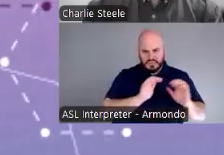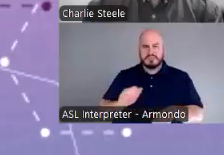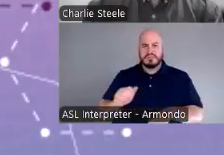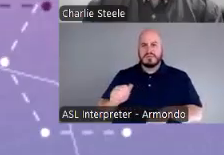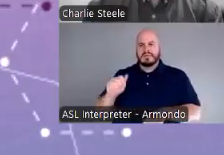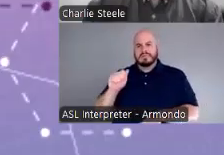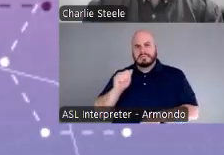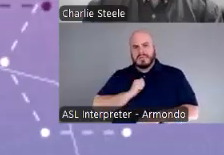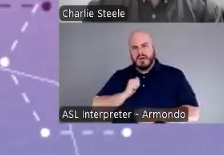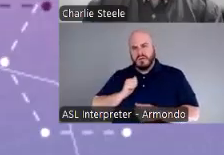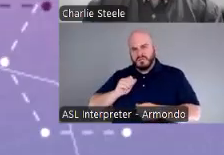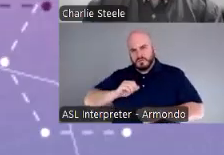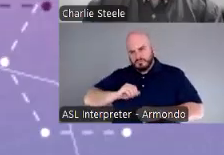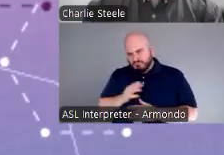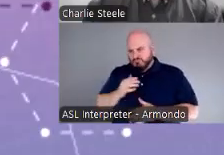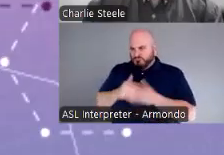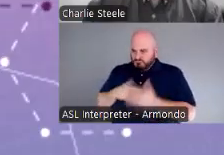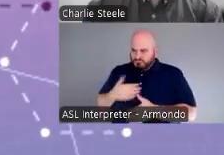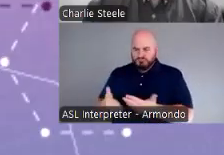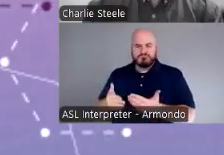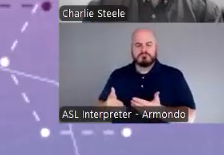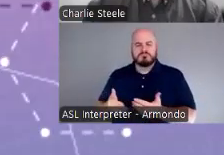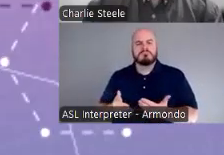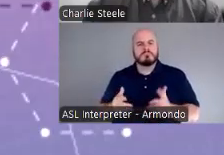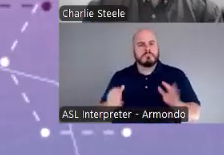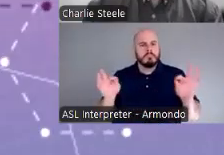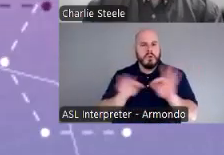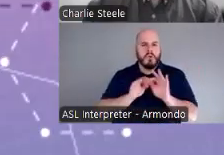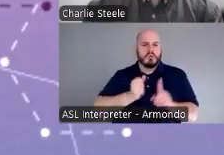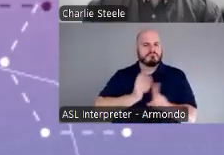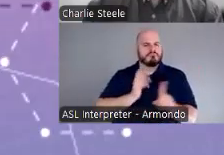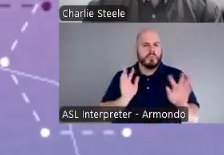extremely important and worthy of further elaboration.